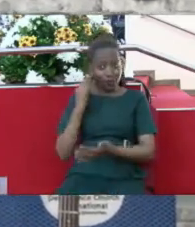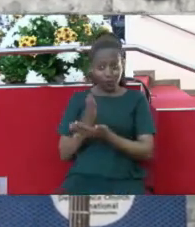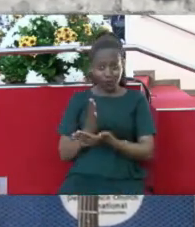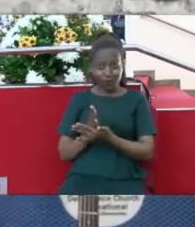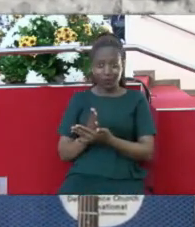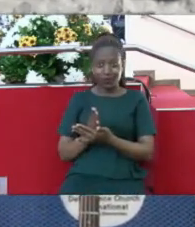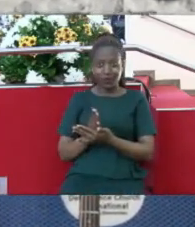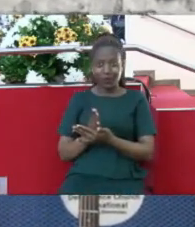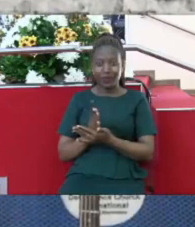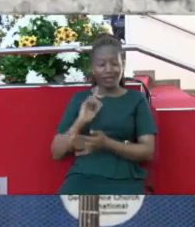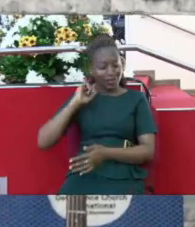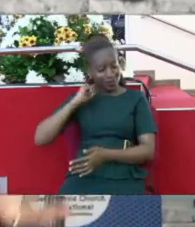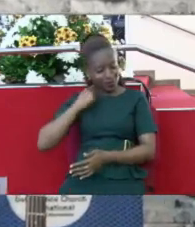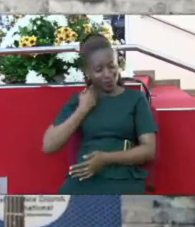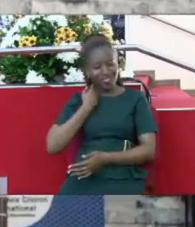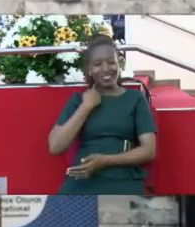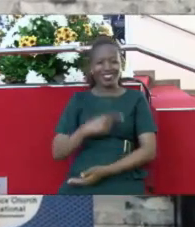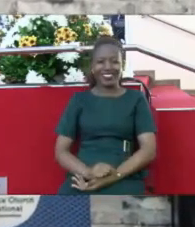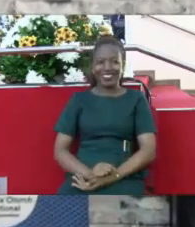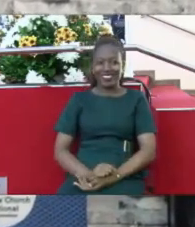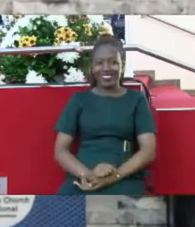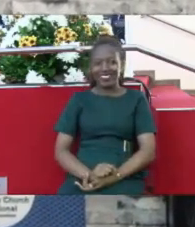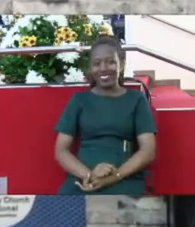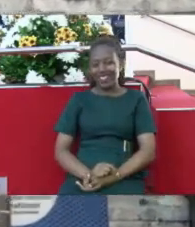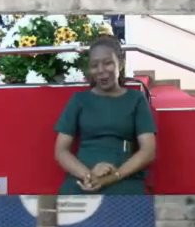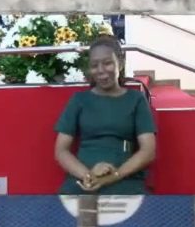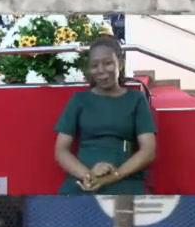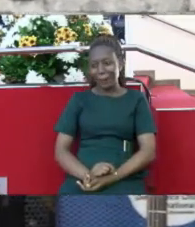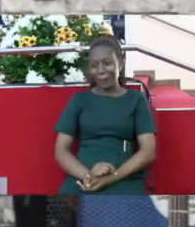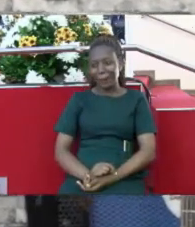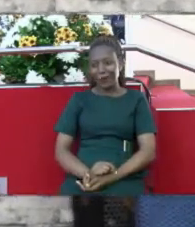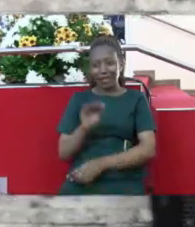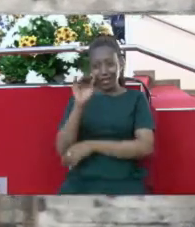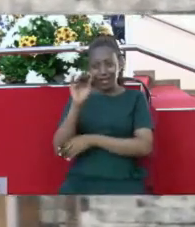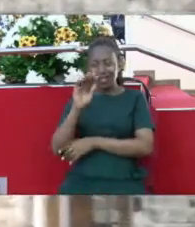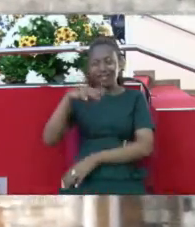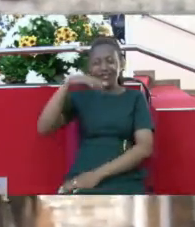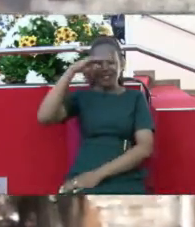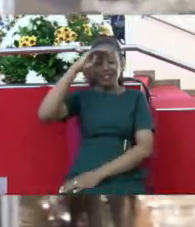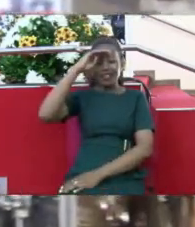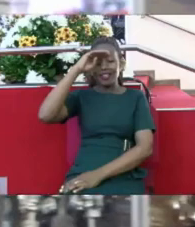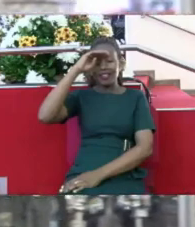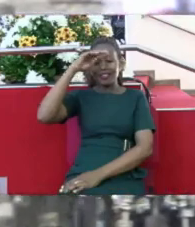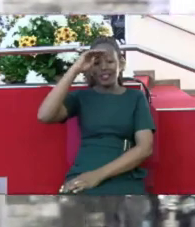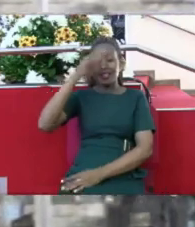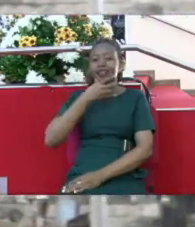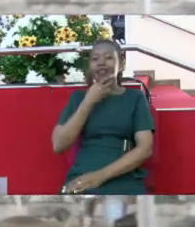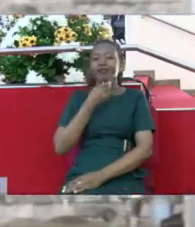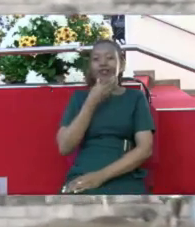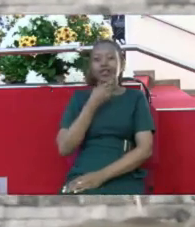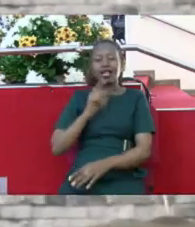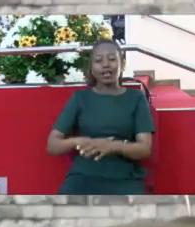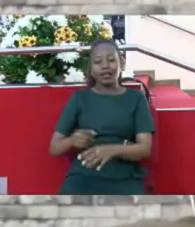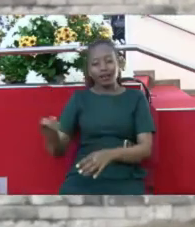ni kitu kitamu. Iko na utamu. Iko na utamu. Uliza walevi wakiingia kwa bar. Ask the drunkards when they are getting to the